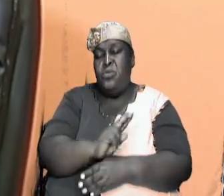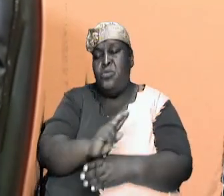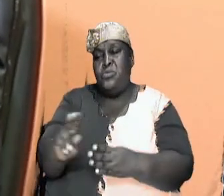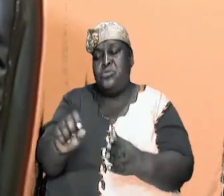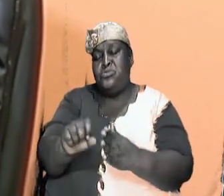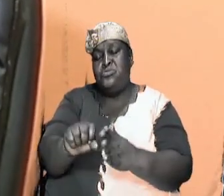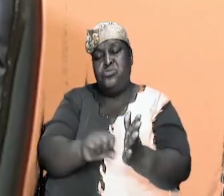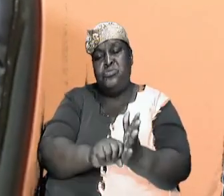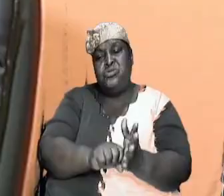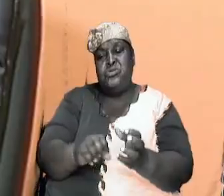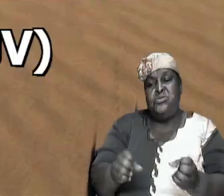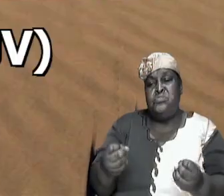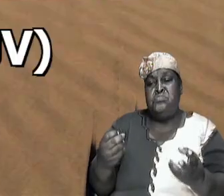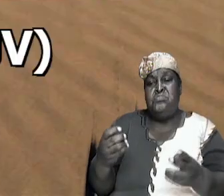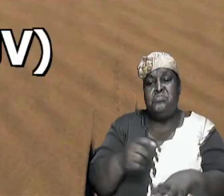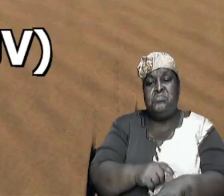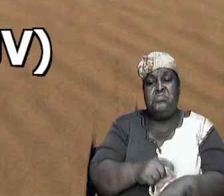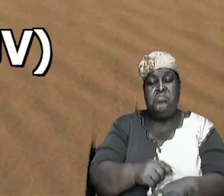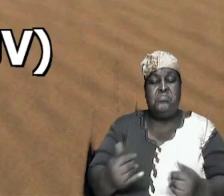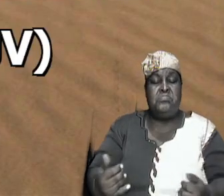today.